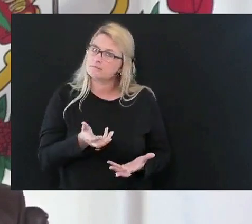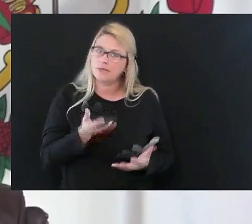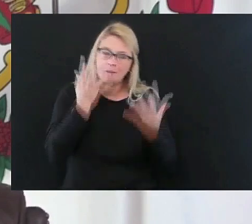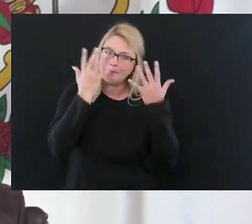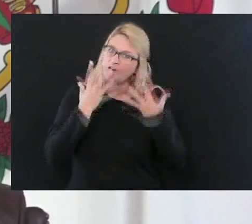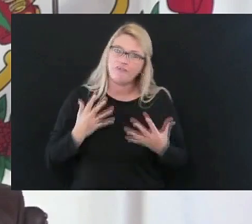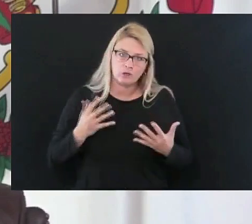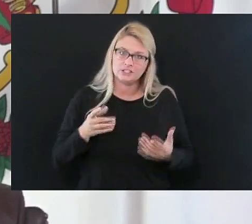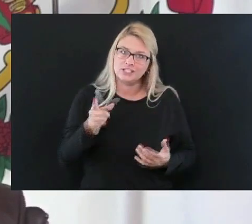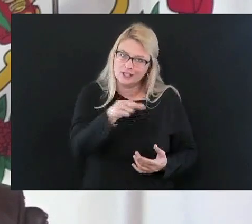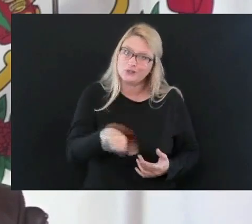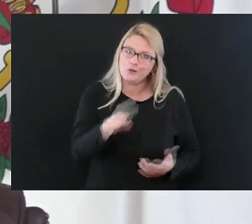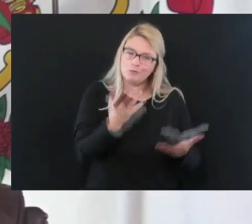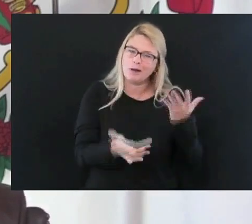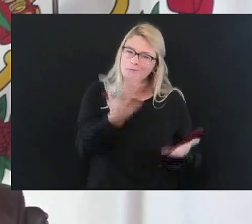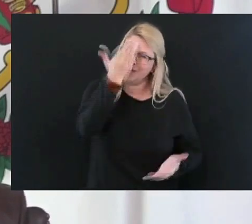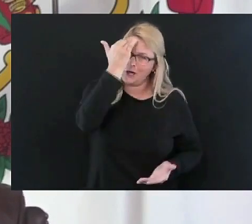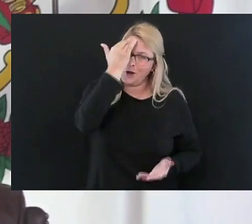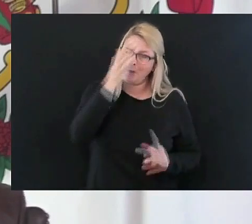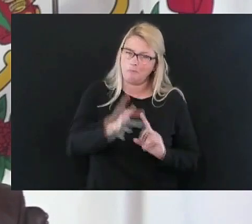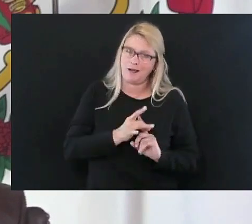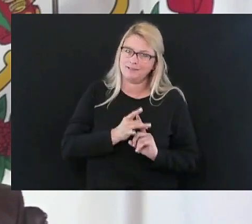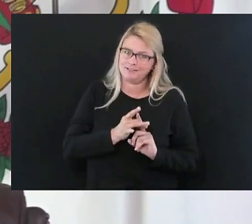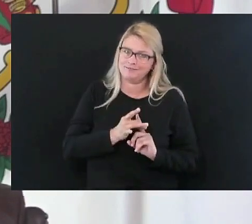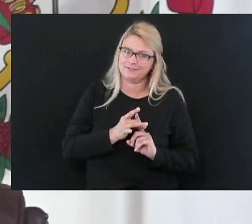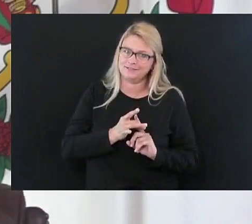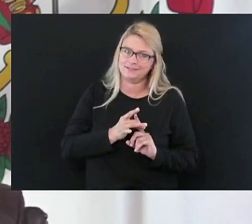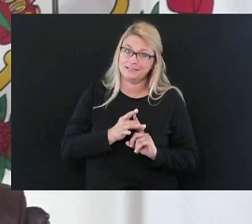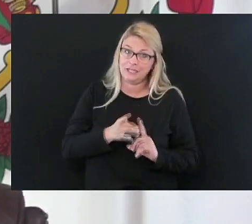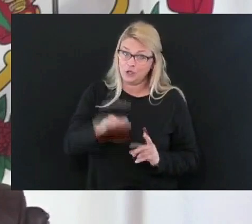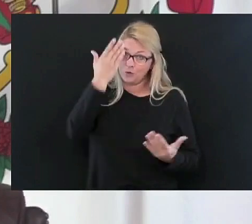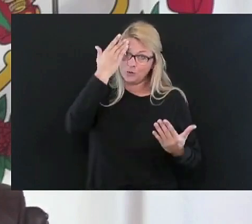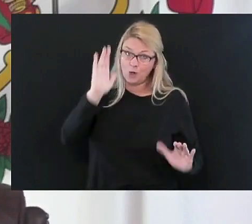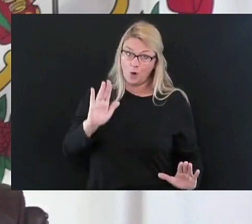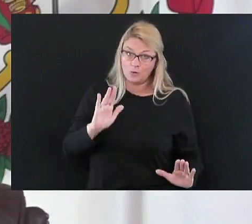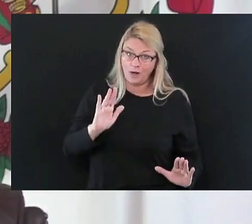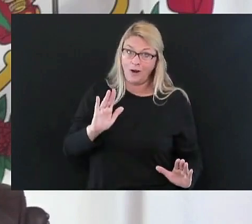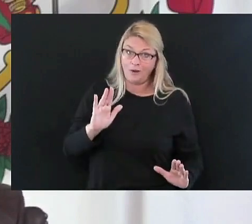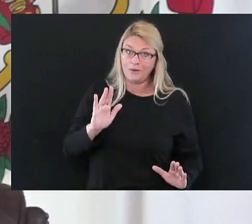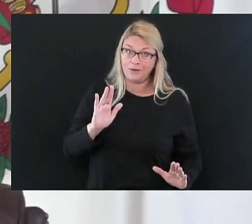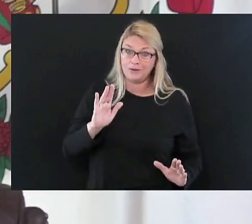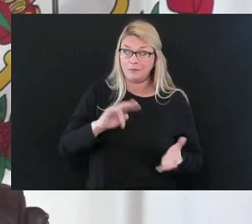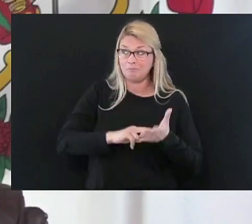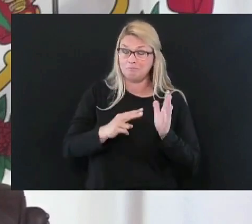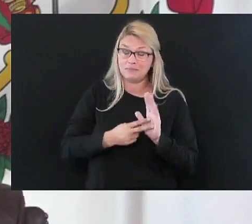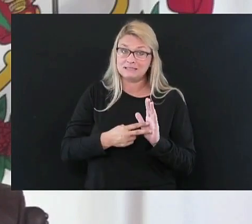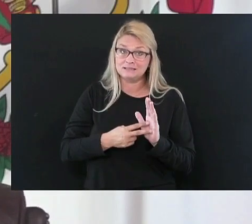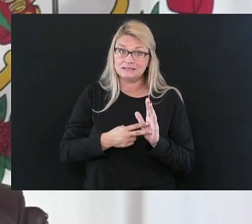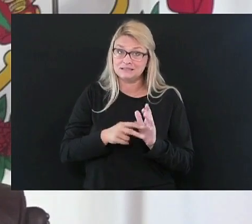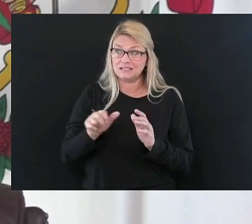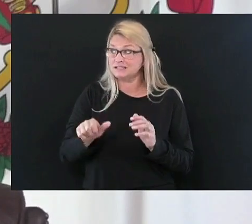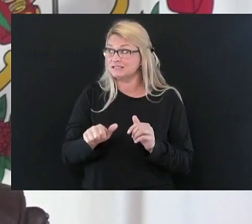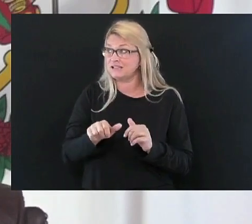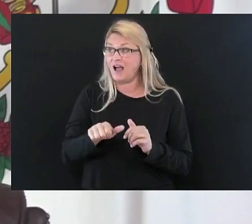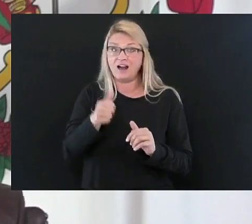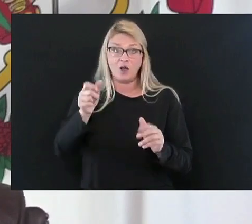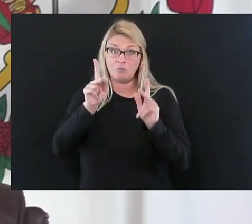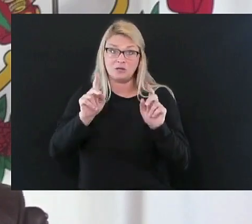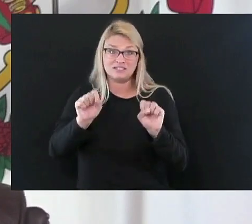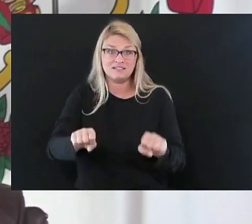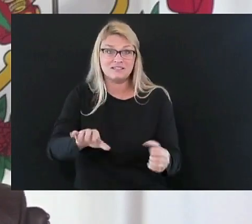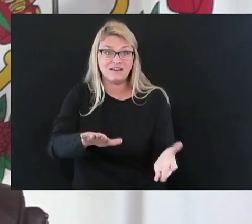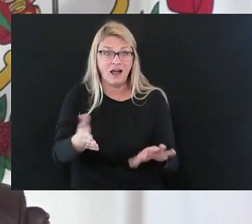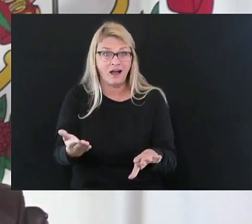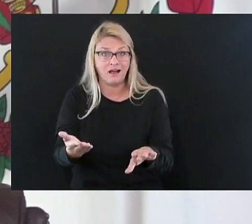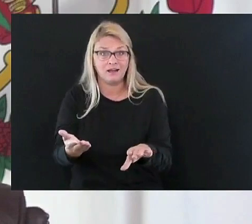unfortunately, you'll probably know. And if you don't know, there'll be somebody along the trail that'll probably die because we didn't go get